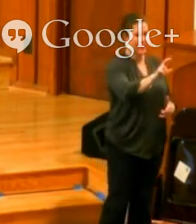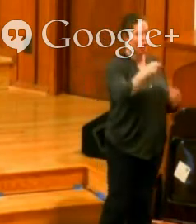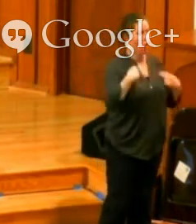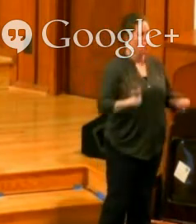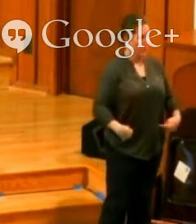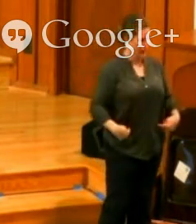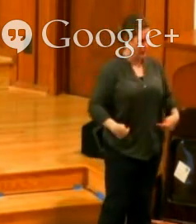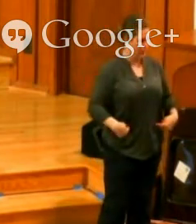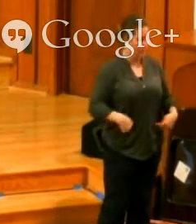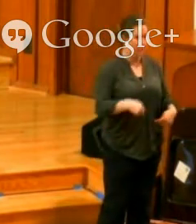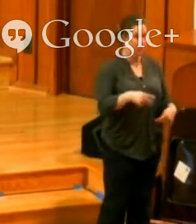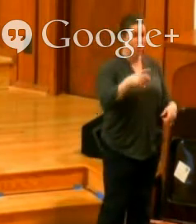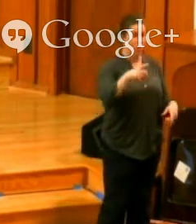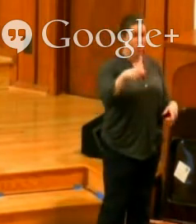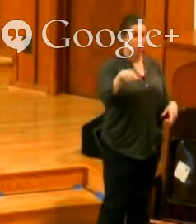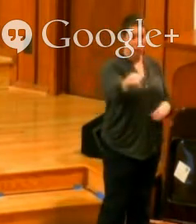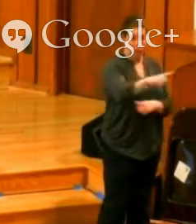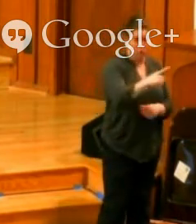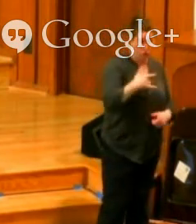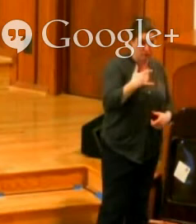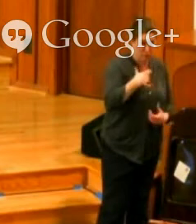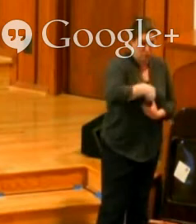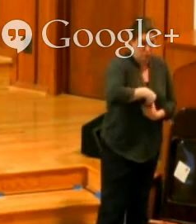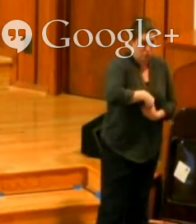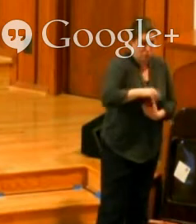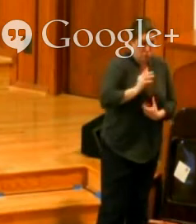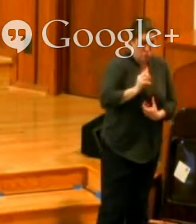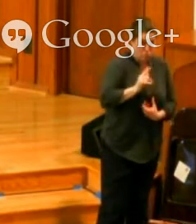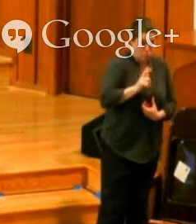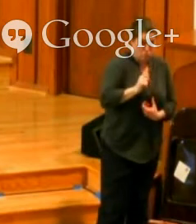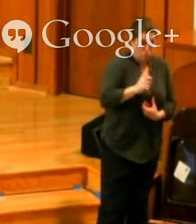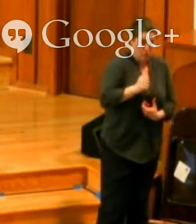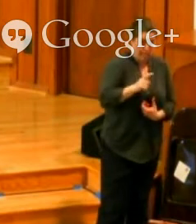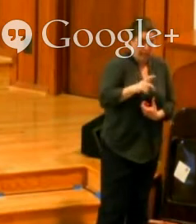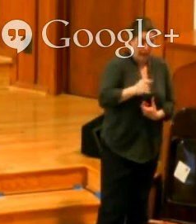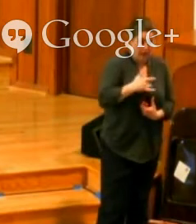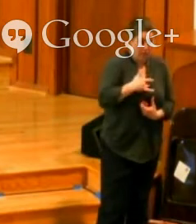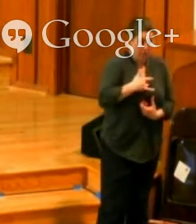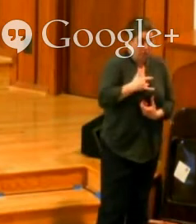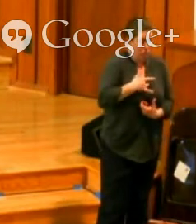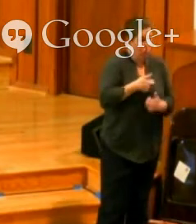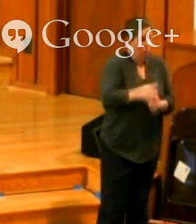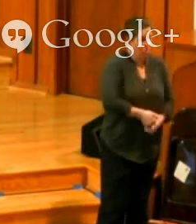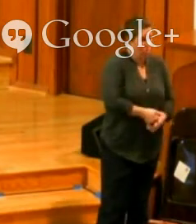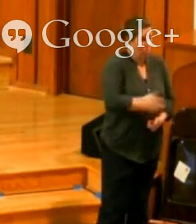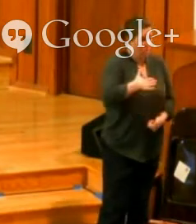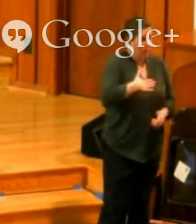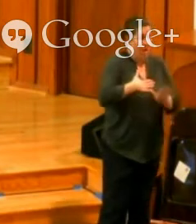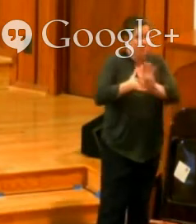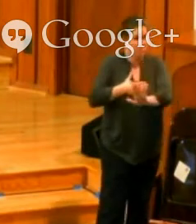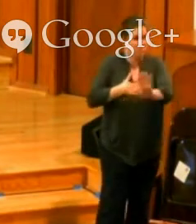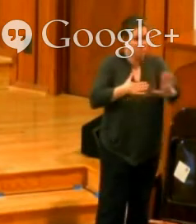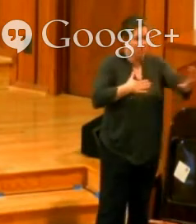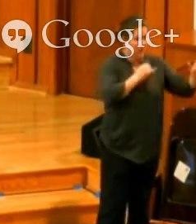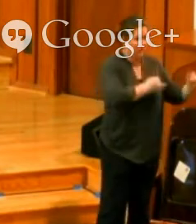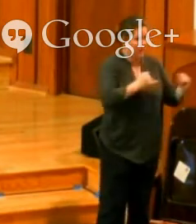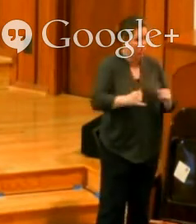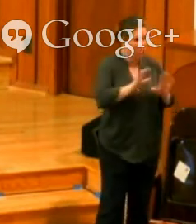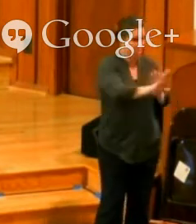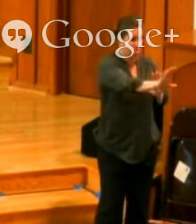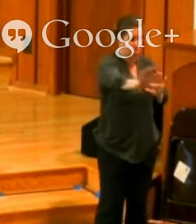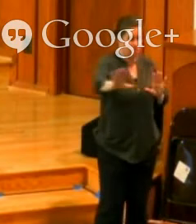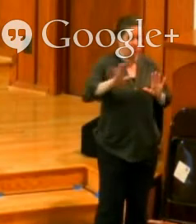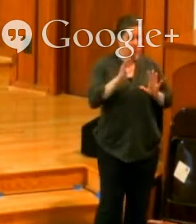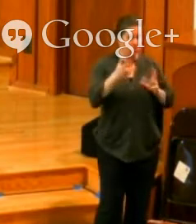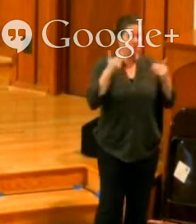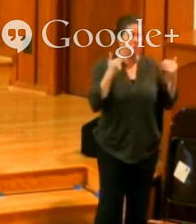to do as a moral act, then that's fine, but what I do, I do, and you do what you do, and I do what I do, and we just get along